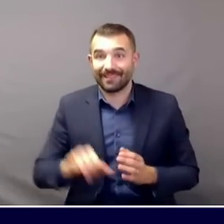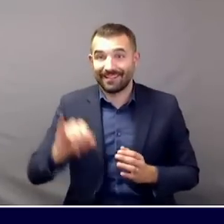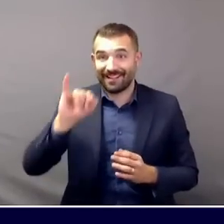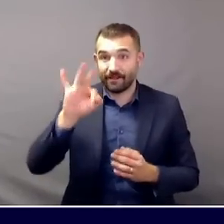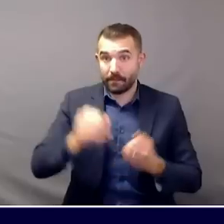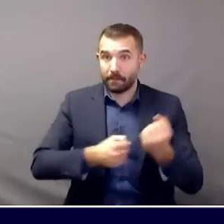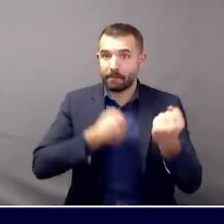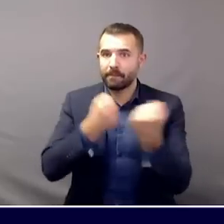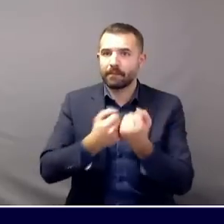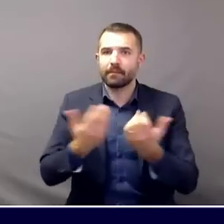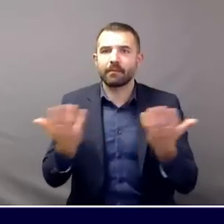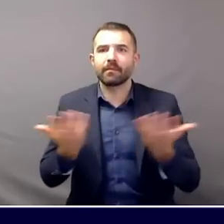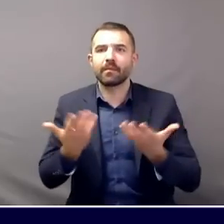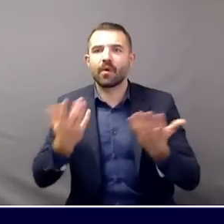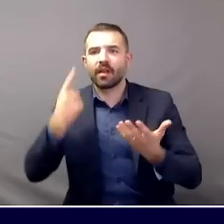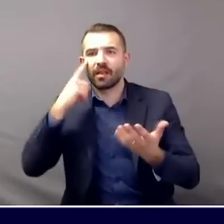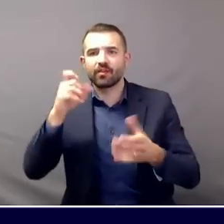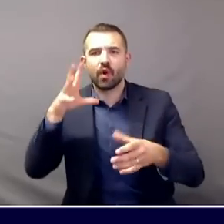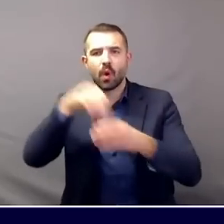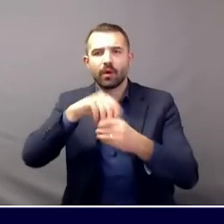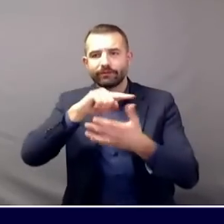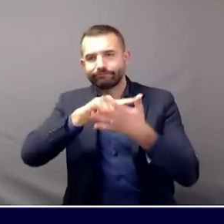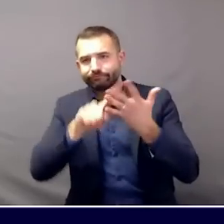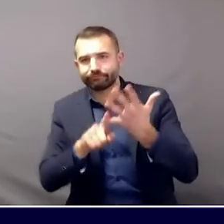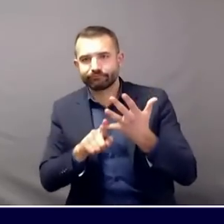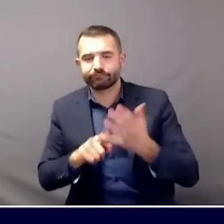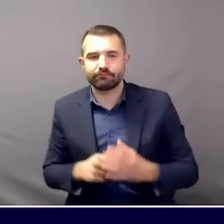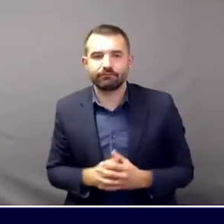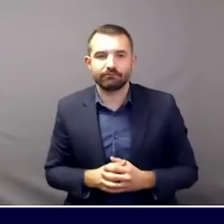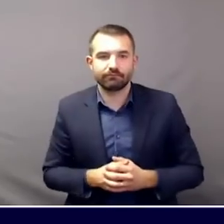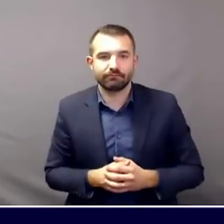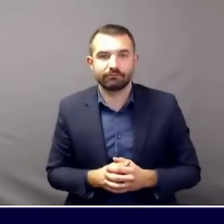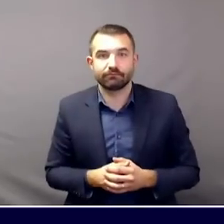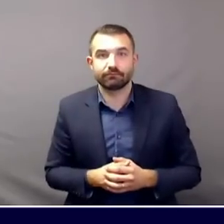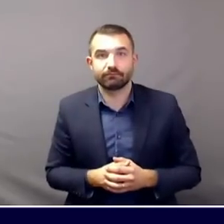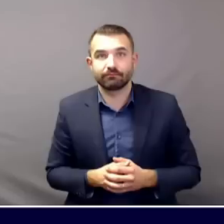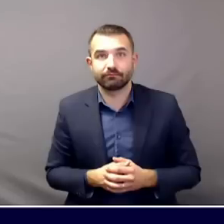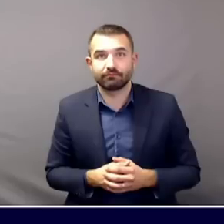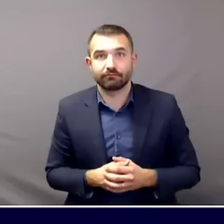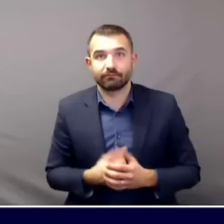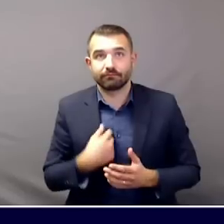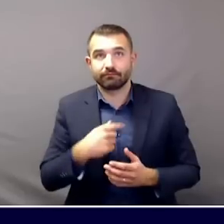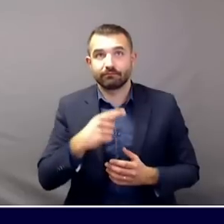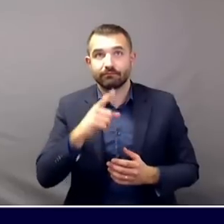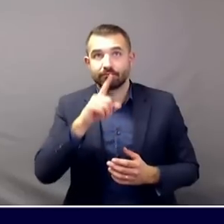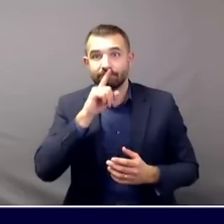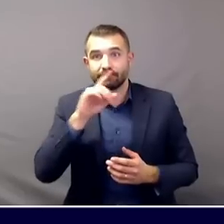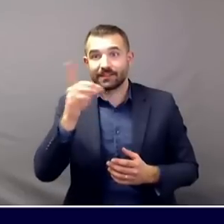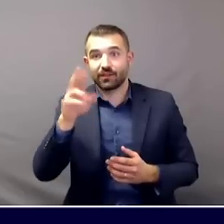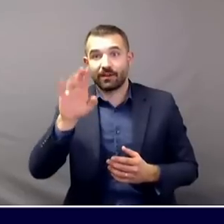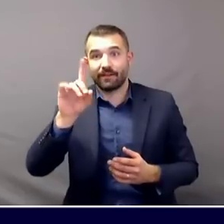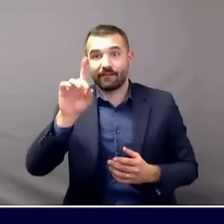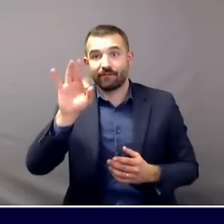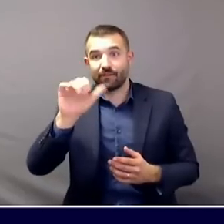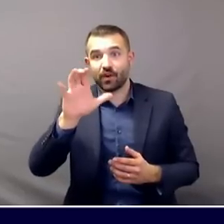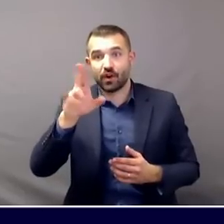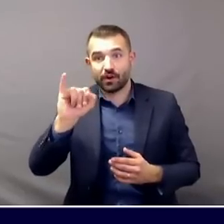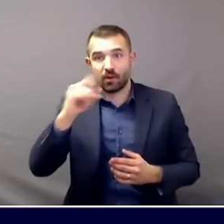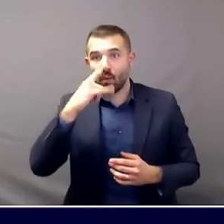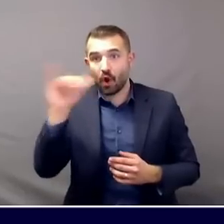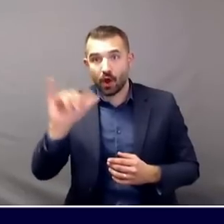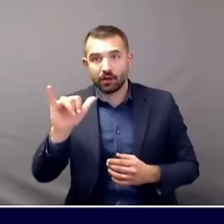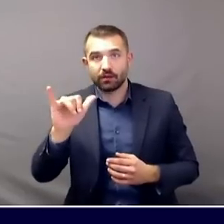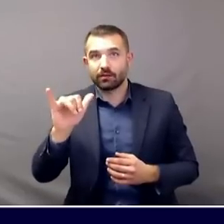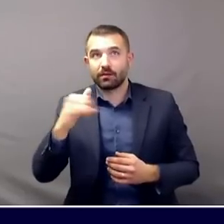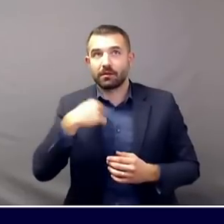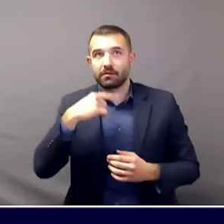well, I'm not going to tell Dr. Fauci what the national strategy should be, but there should be one. There hasn't been one. I'm on the